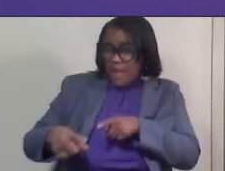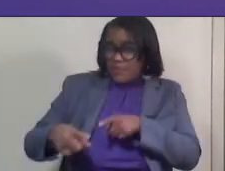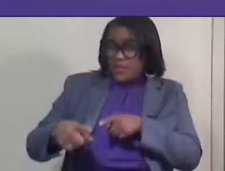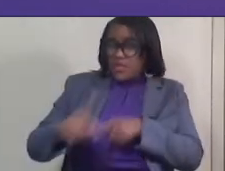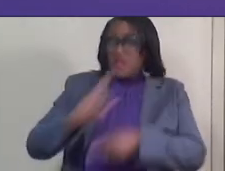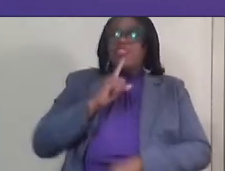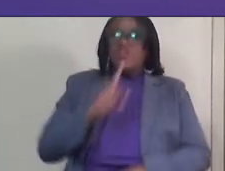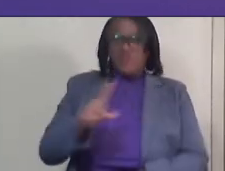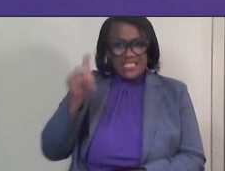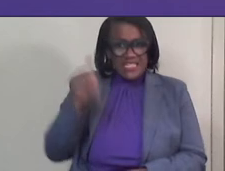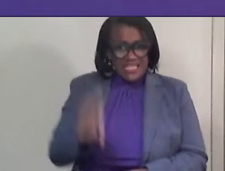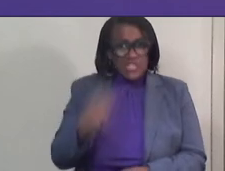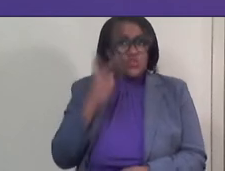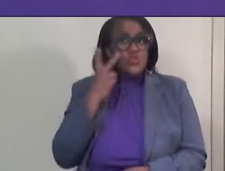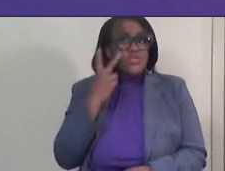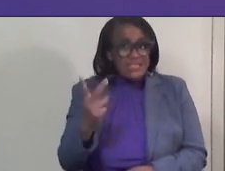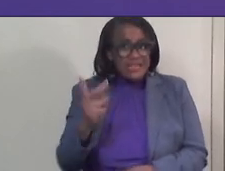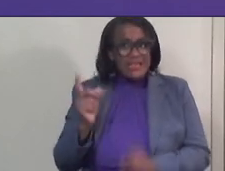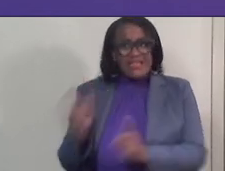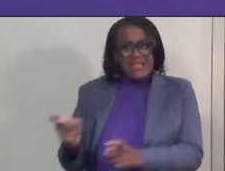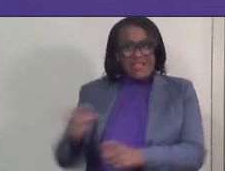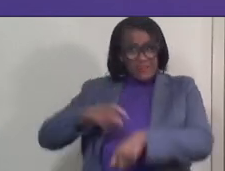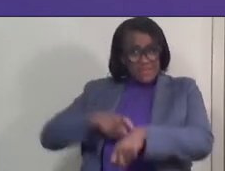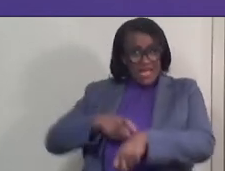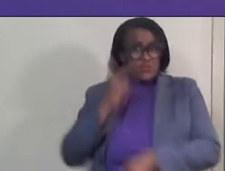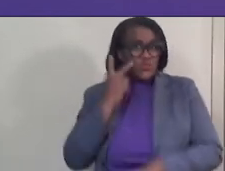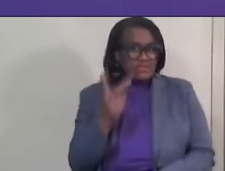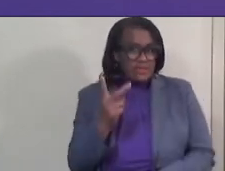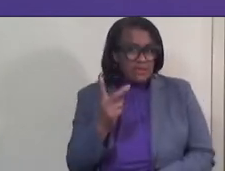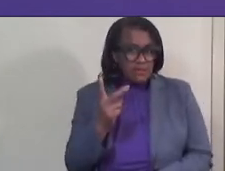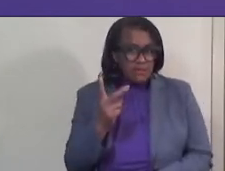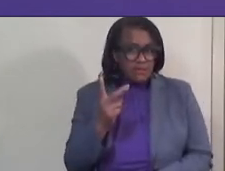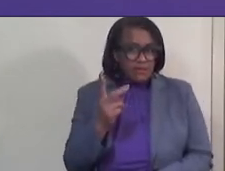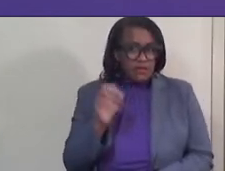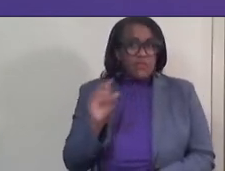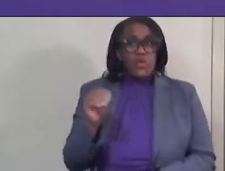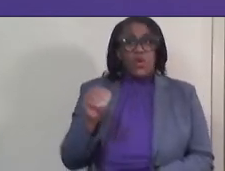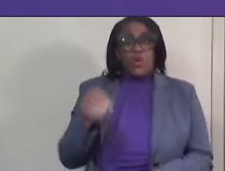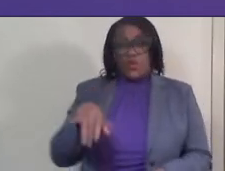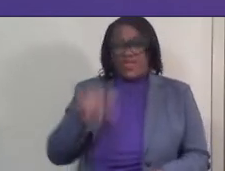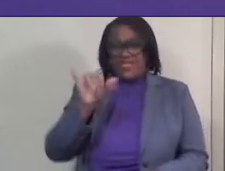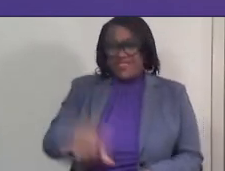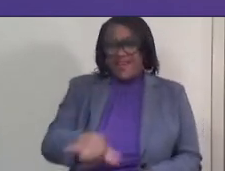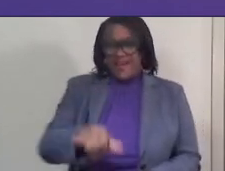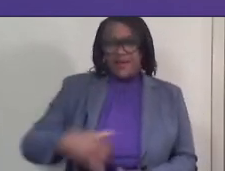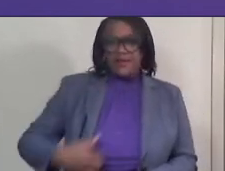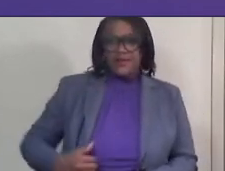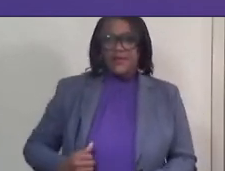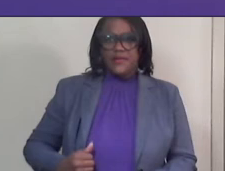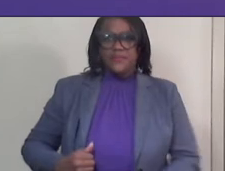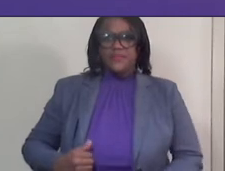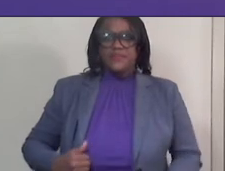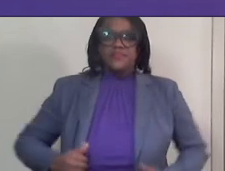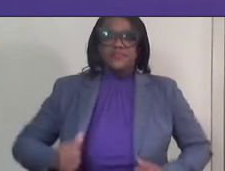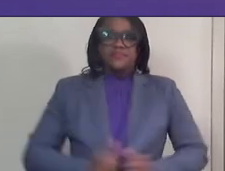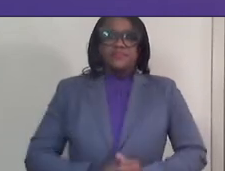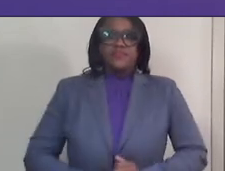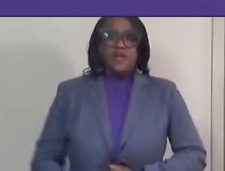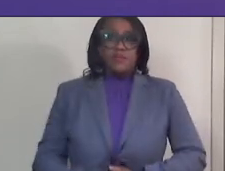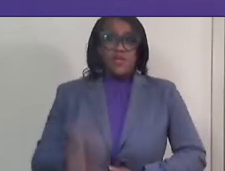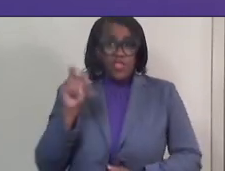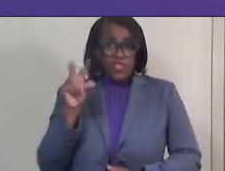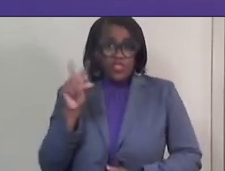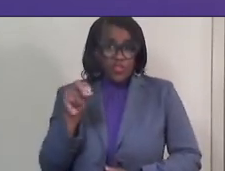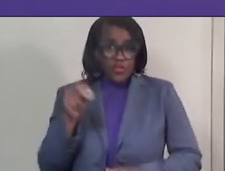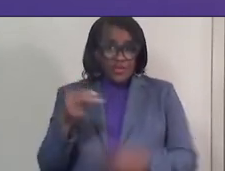see, and we need to give them time to see. And so in that, I took the 30 slides that I had